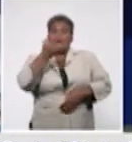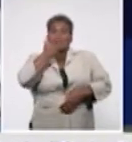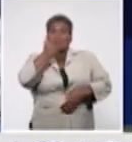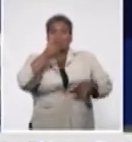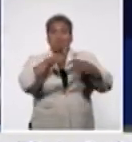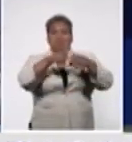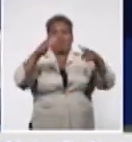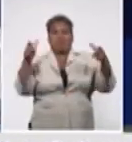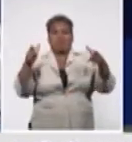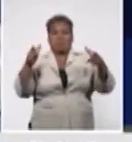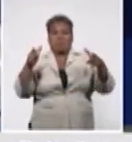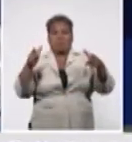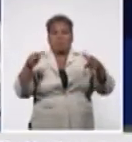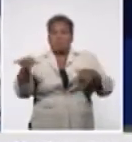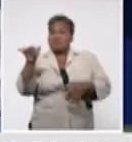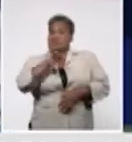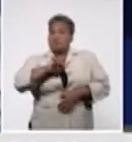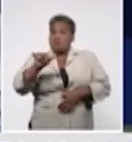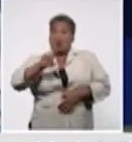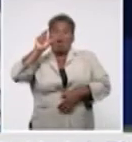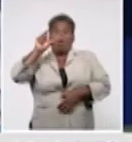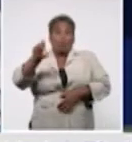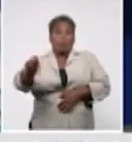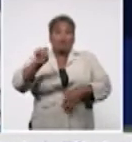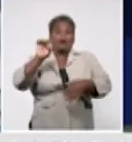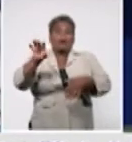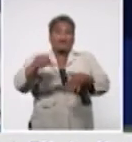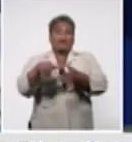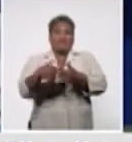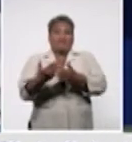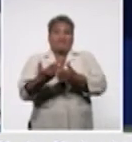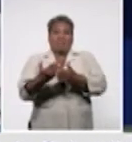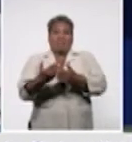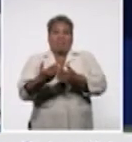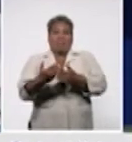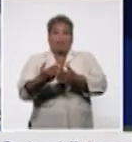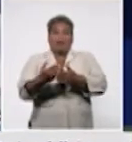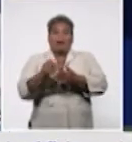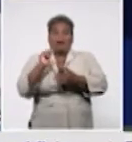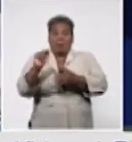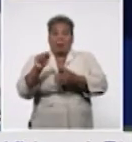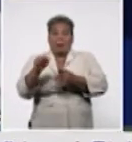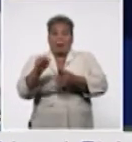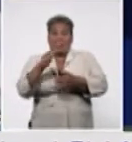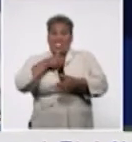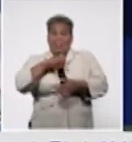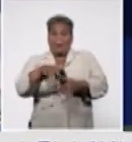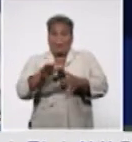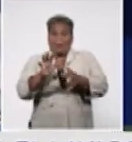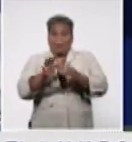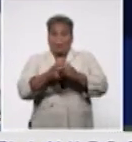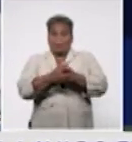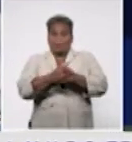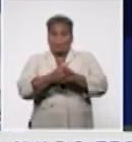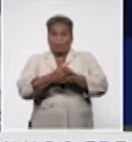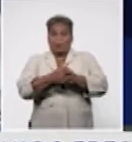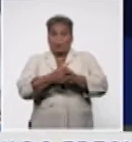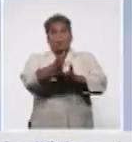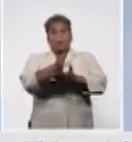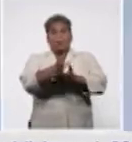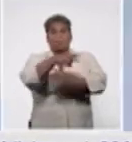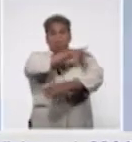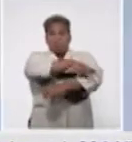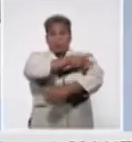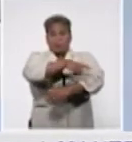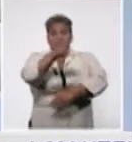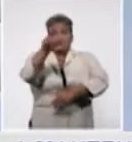Mariel and San Cristóbal. Concerning worldwide statistics, as of yesterday, COVID-19 continues to be present in the